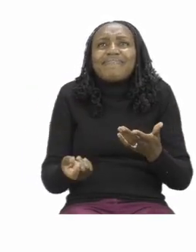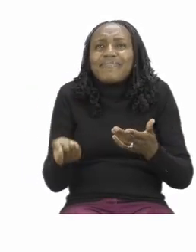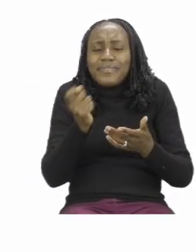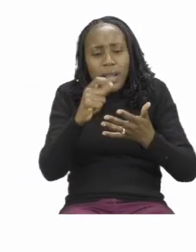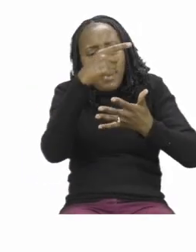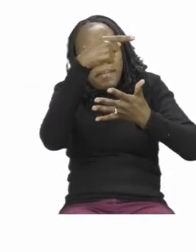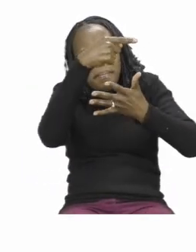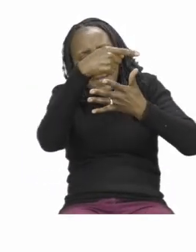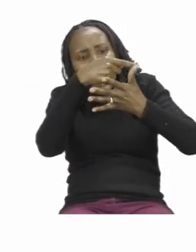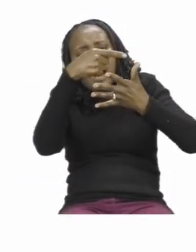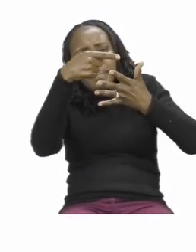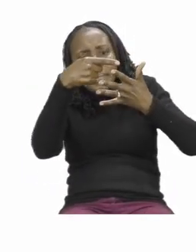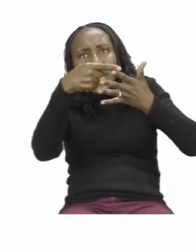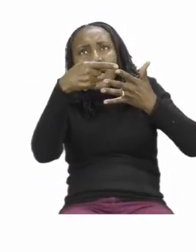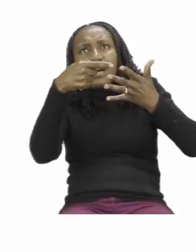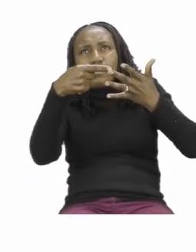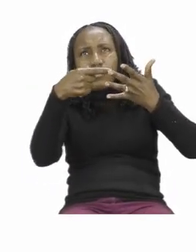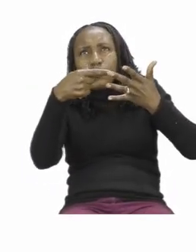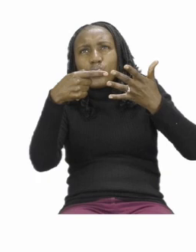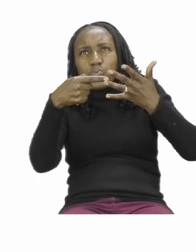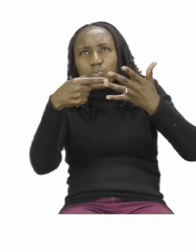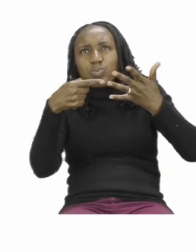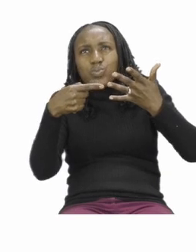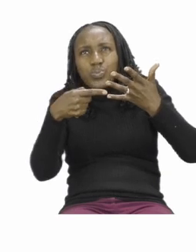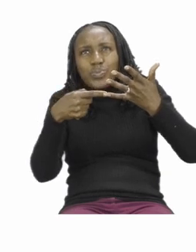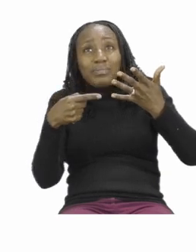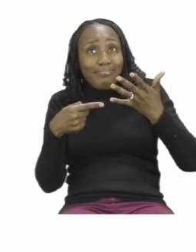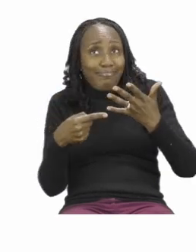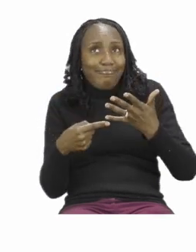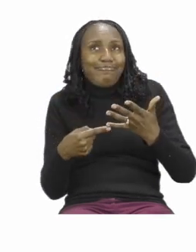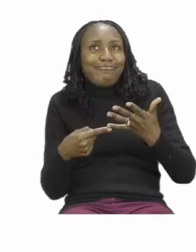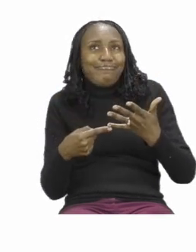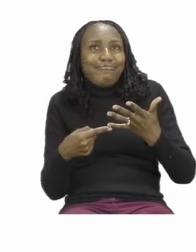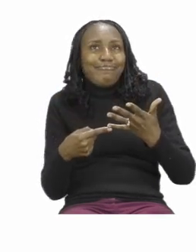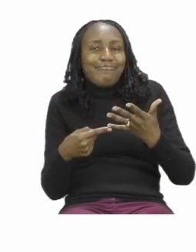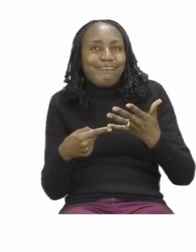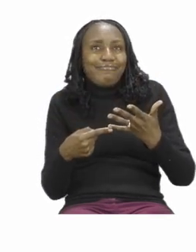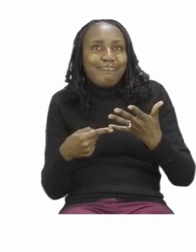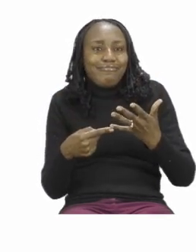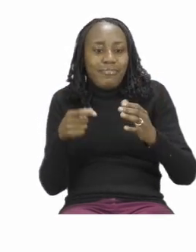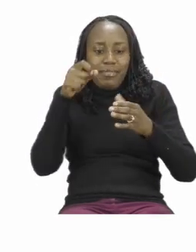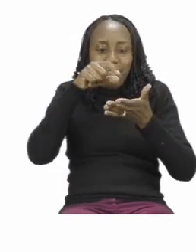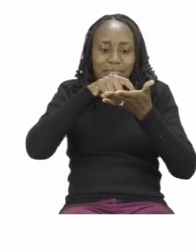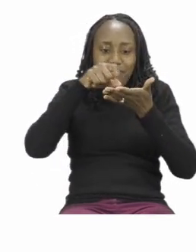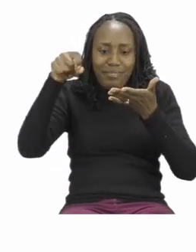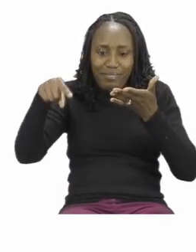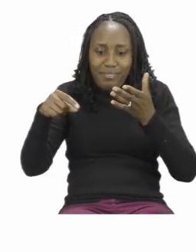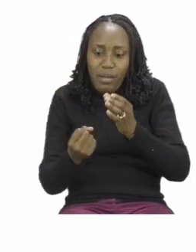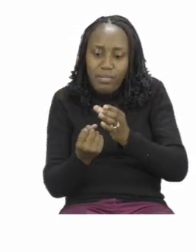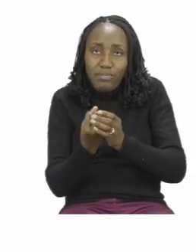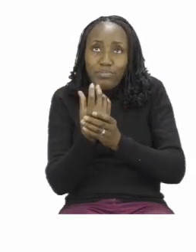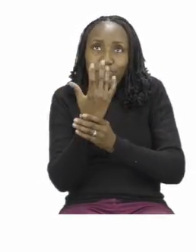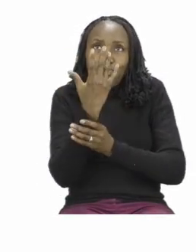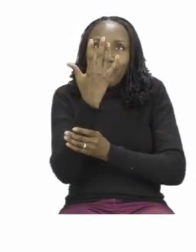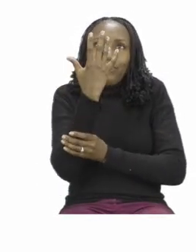steps that someone needs to take in order for them to plant a seed. Now, as you can